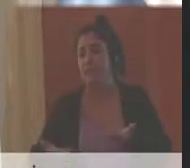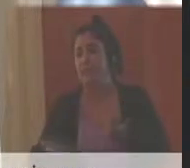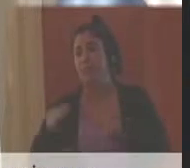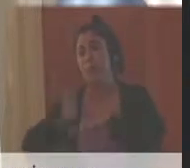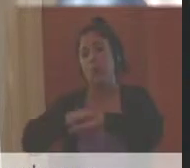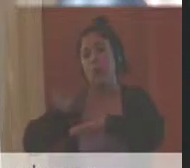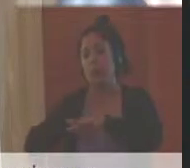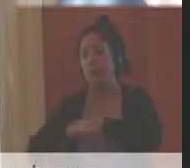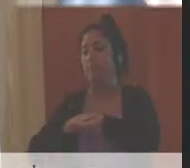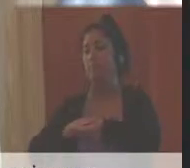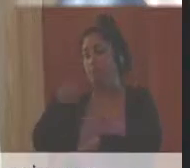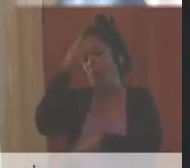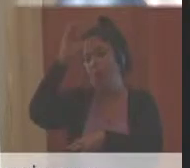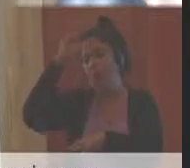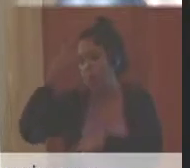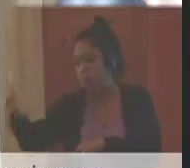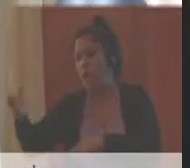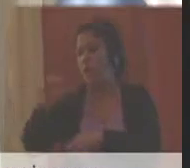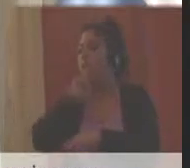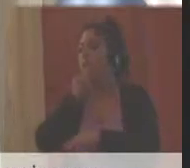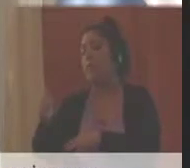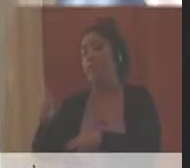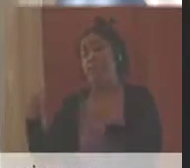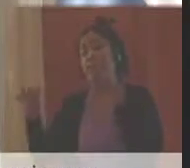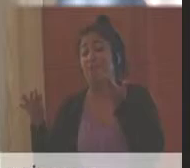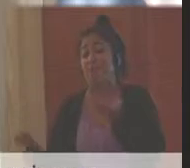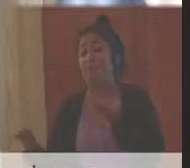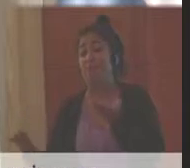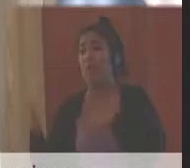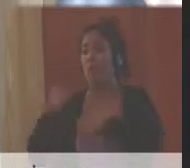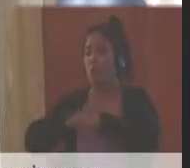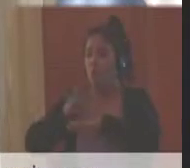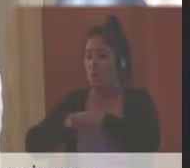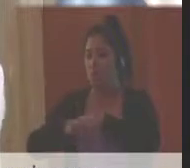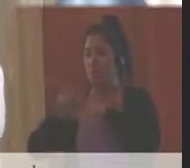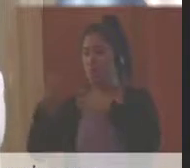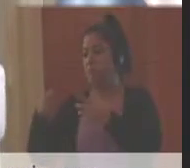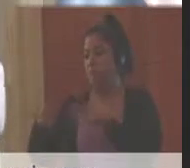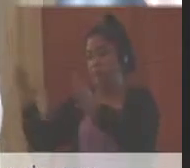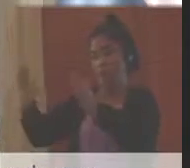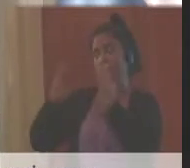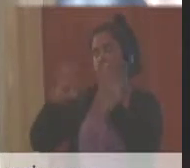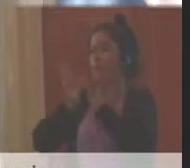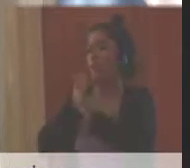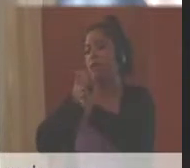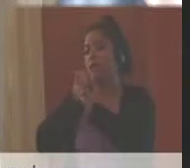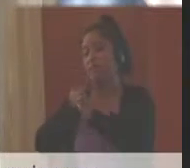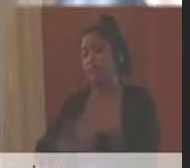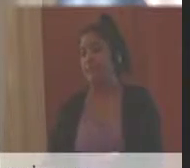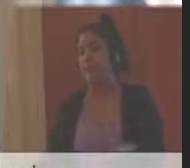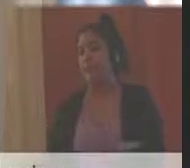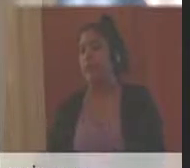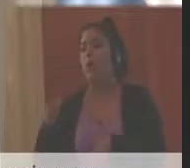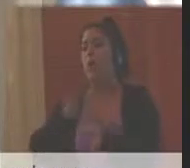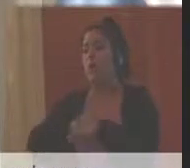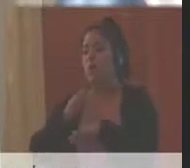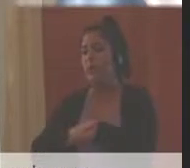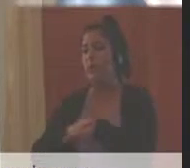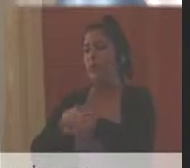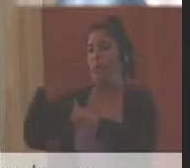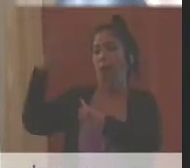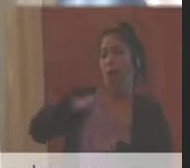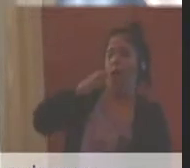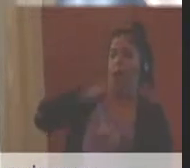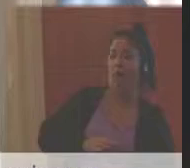the burden, in addition to other things that make them guilty of the conditions in which they have been